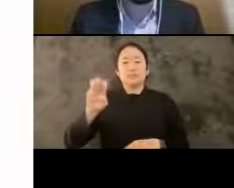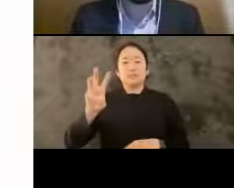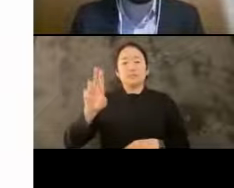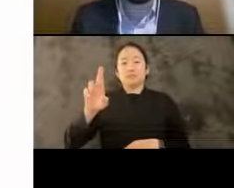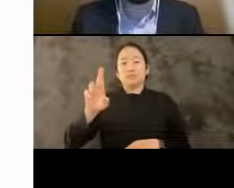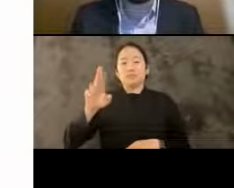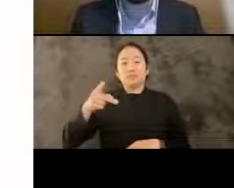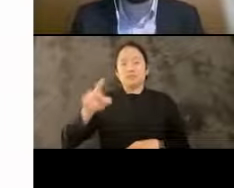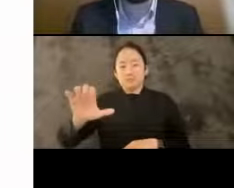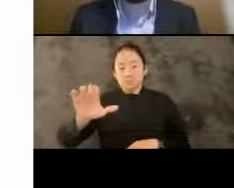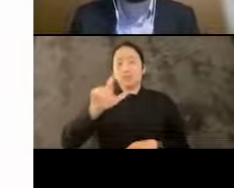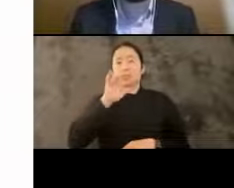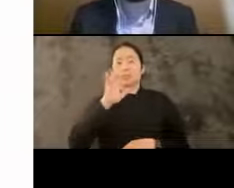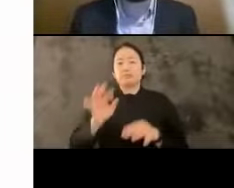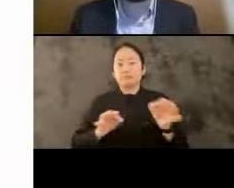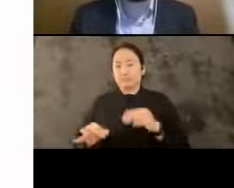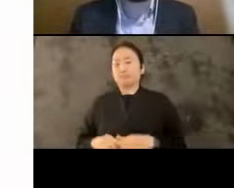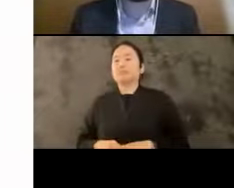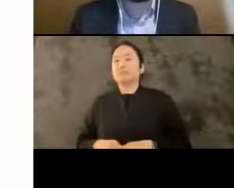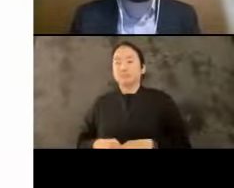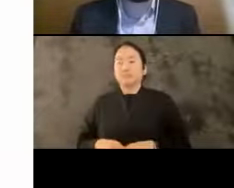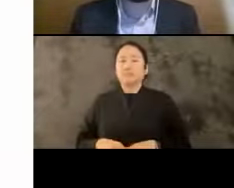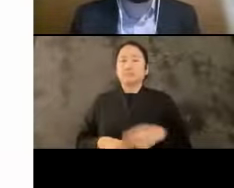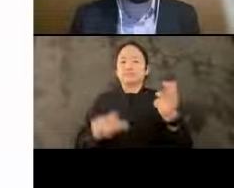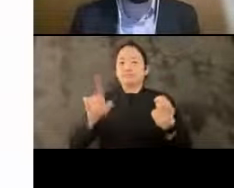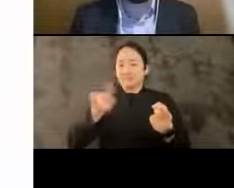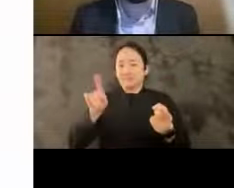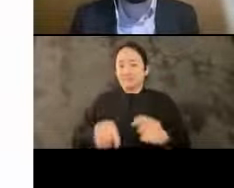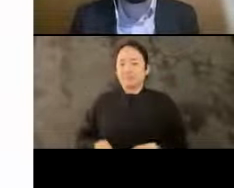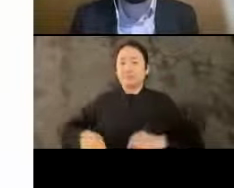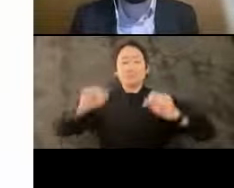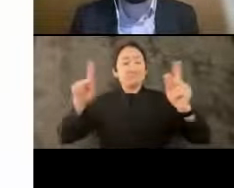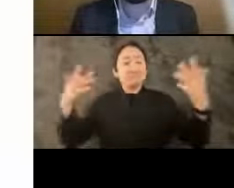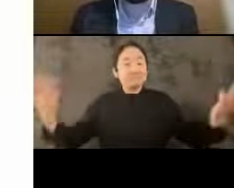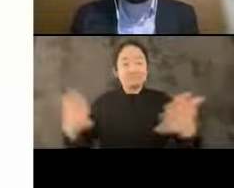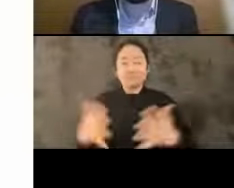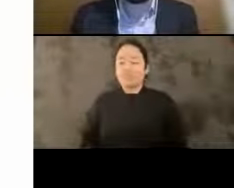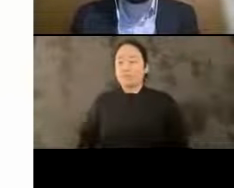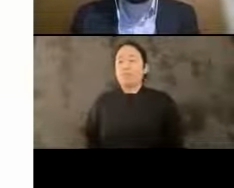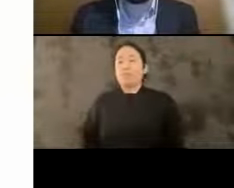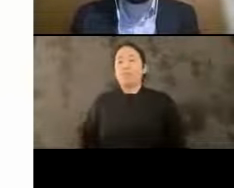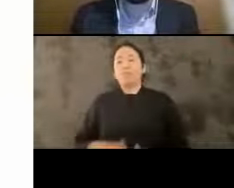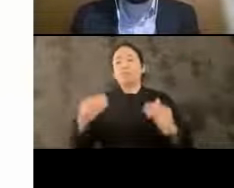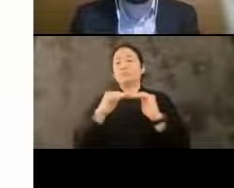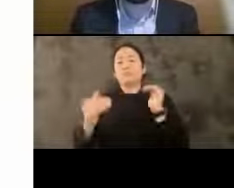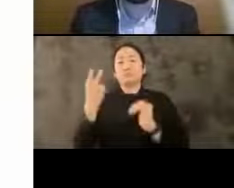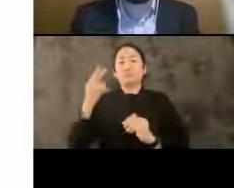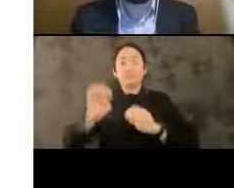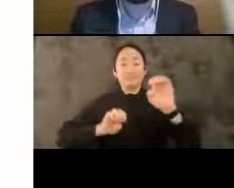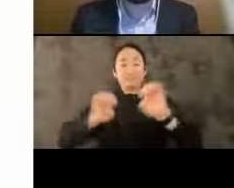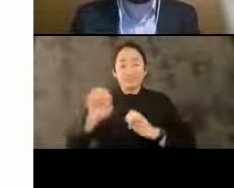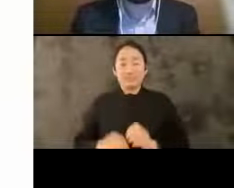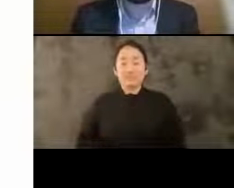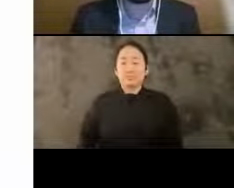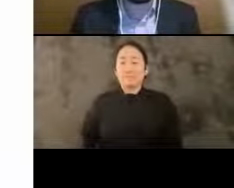Liz. All right. We'll jump right in here. So the tier 2 evaluation